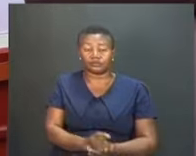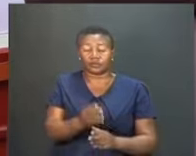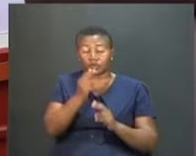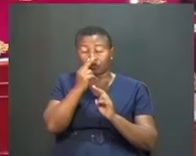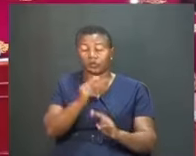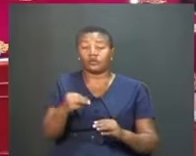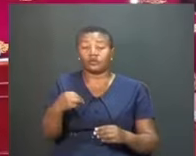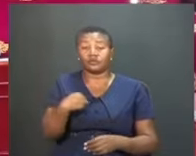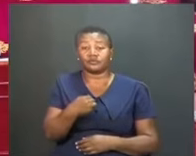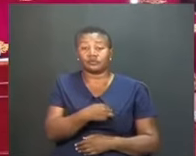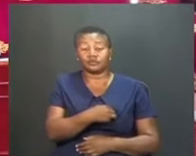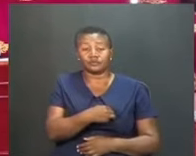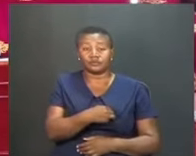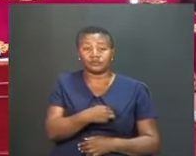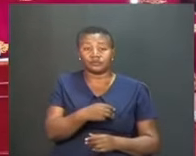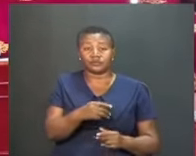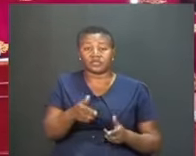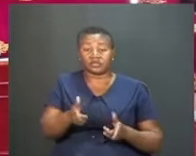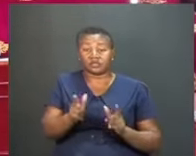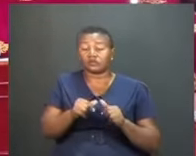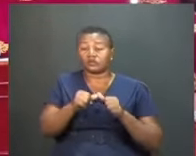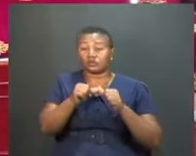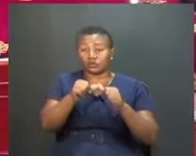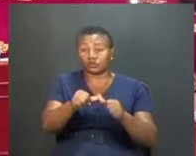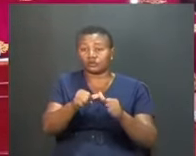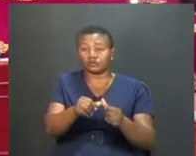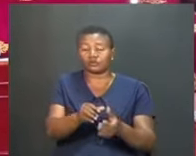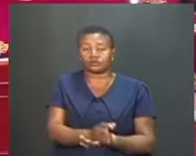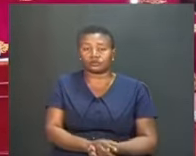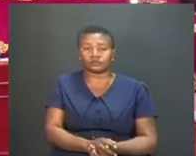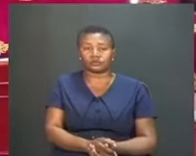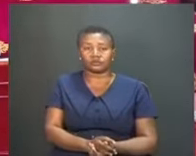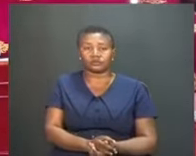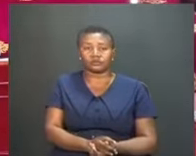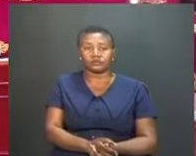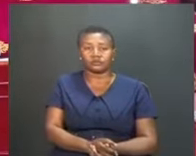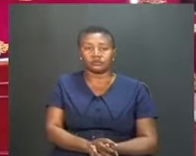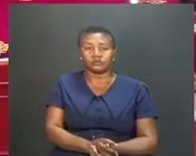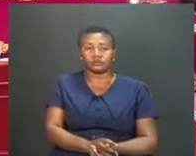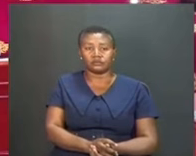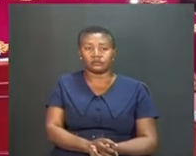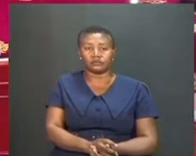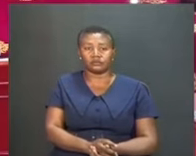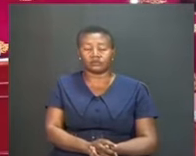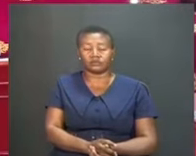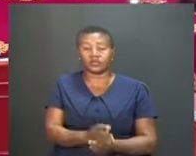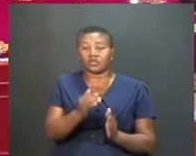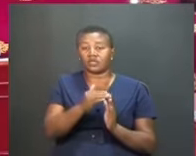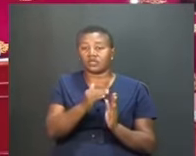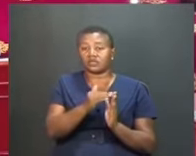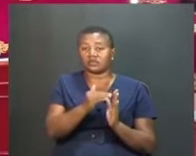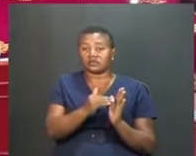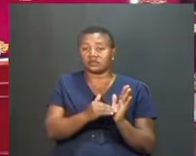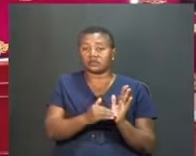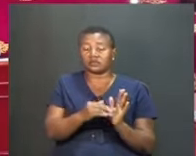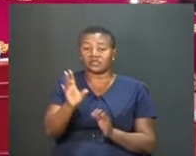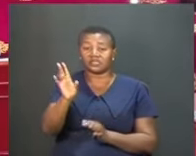members, may we proceed? We're at item 7.